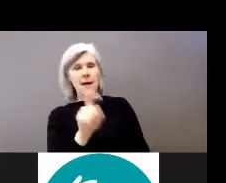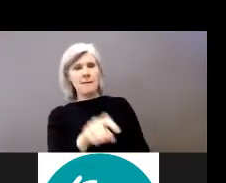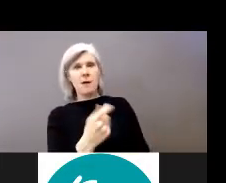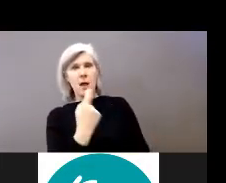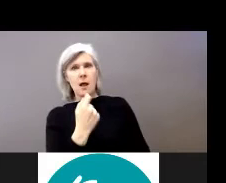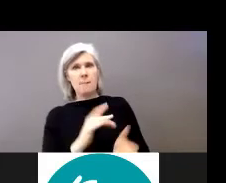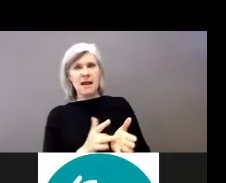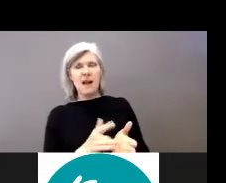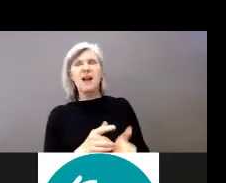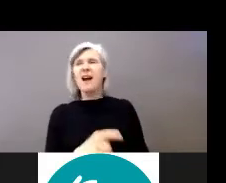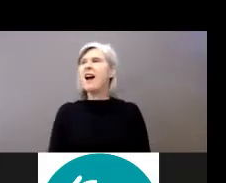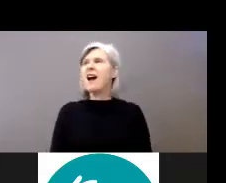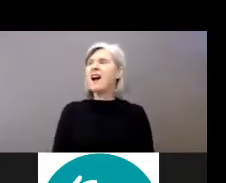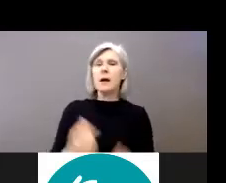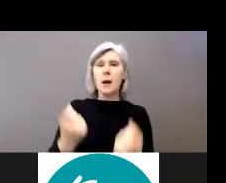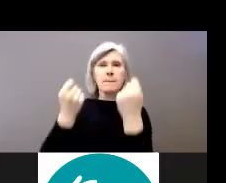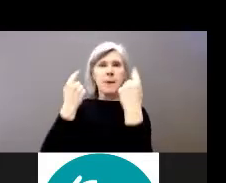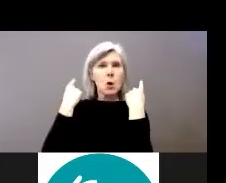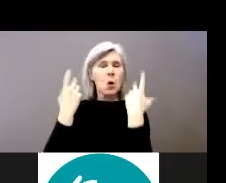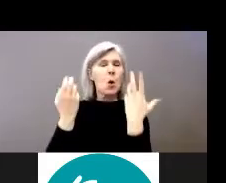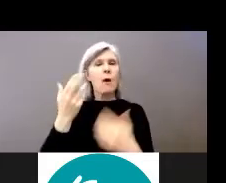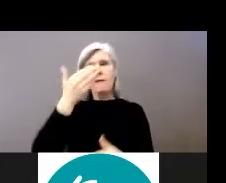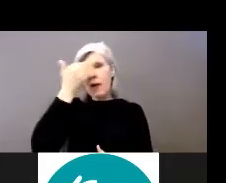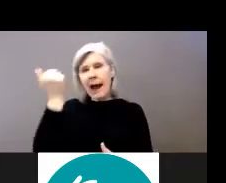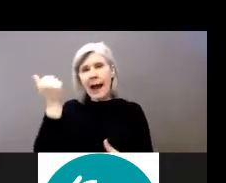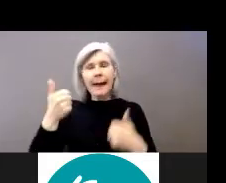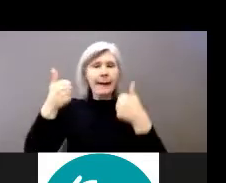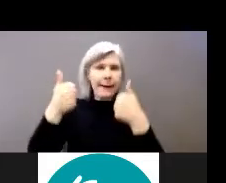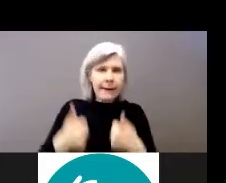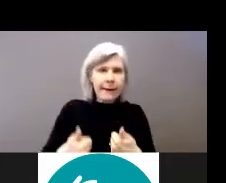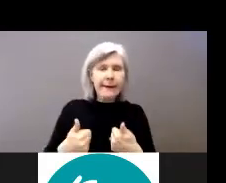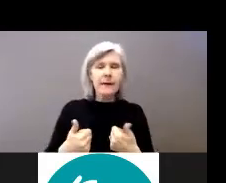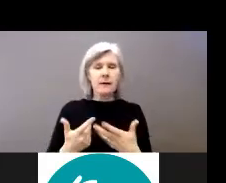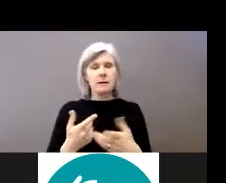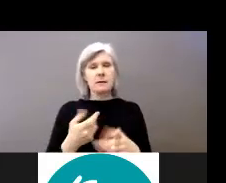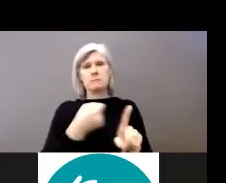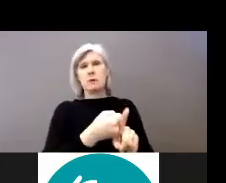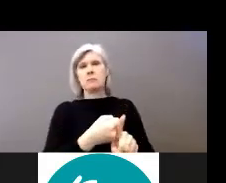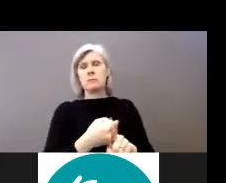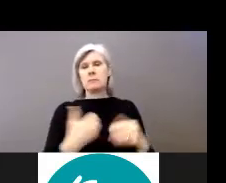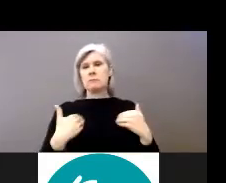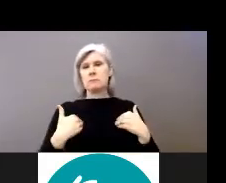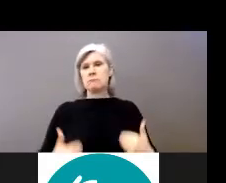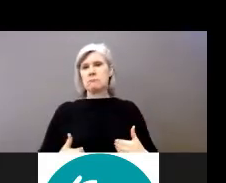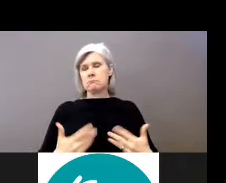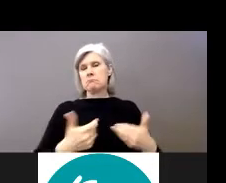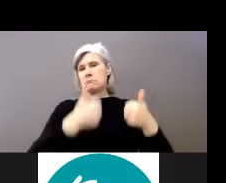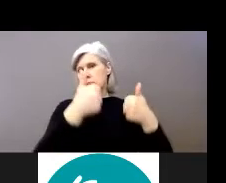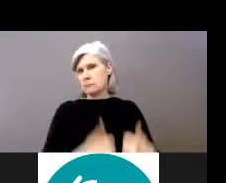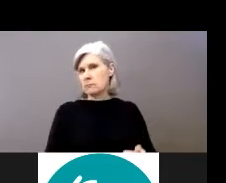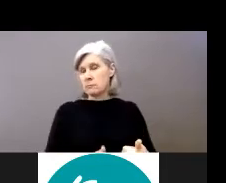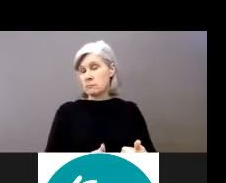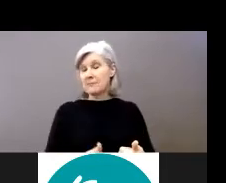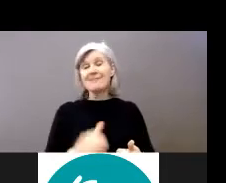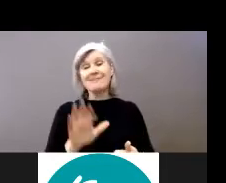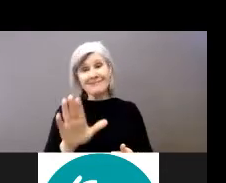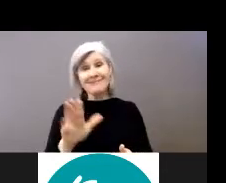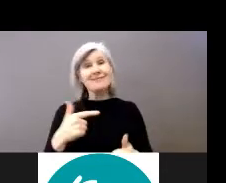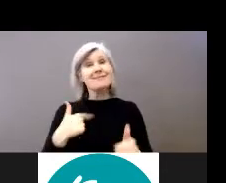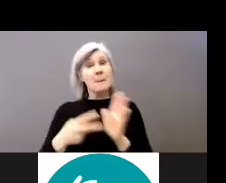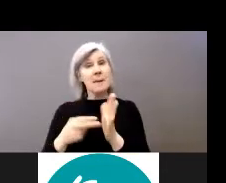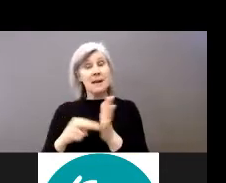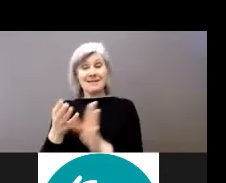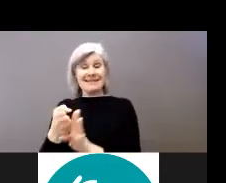this downward spiral that we call generalized failure to thrive. And this is before the pandemic. I'm talking about just